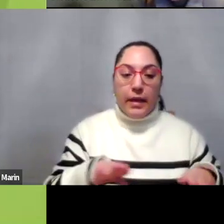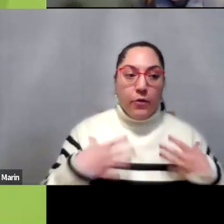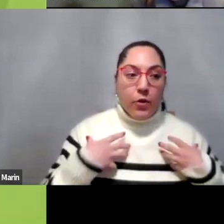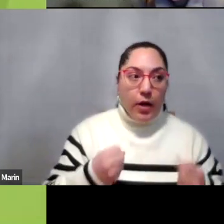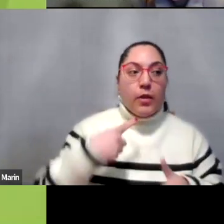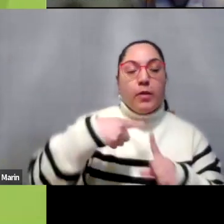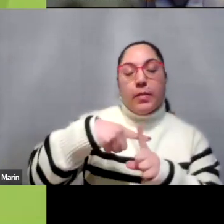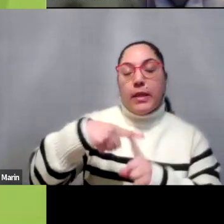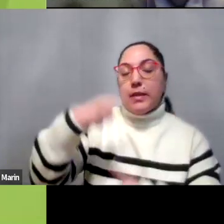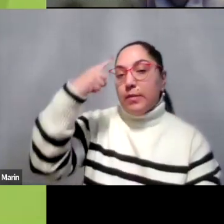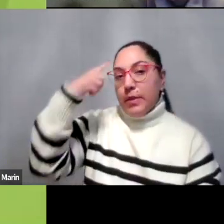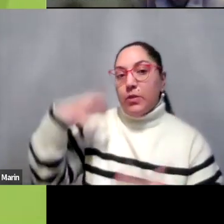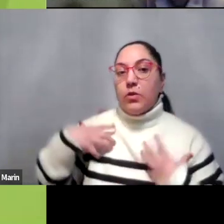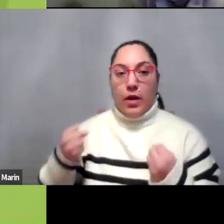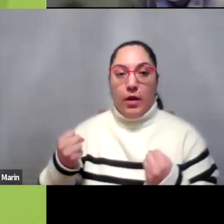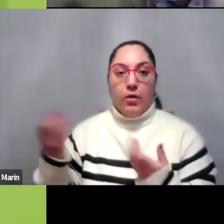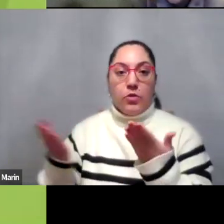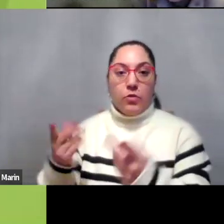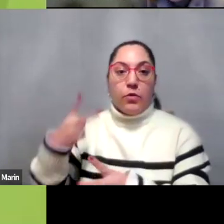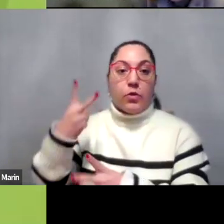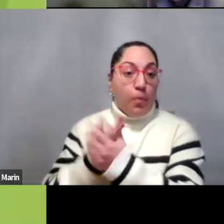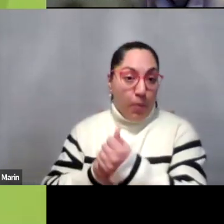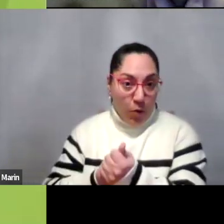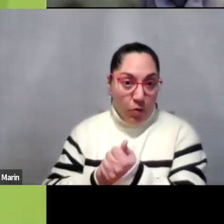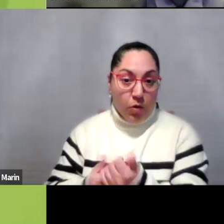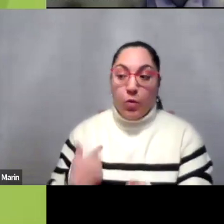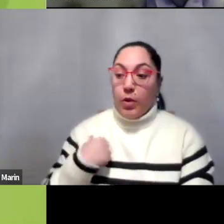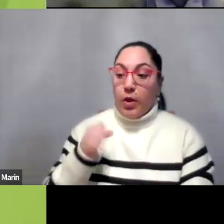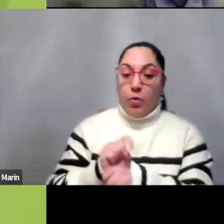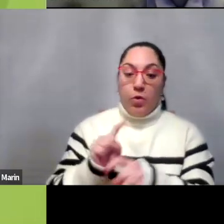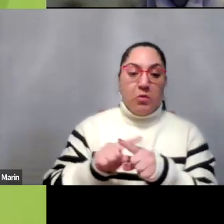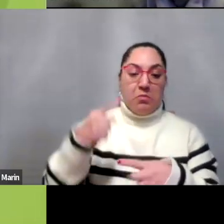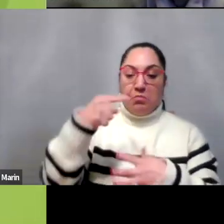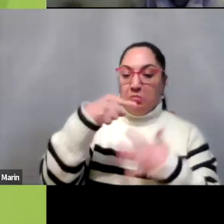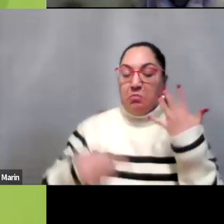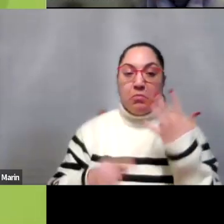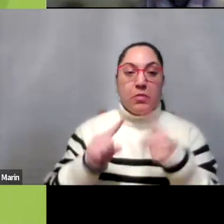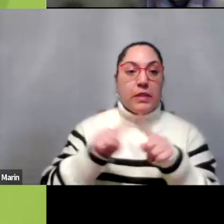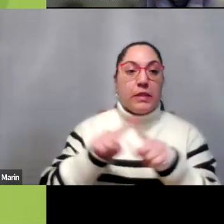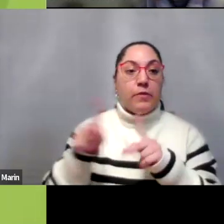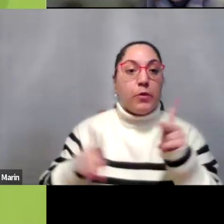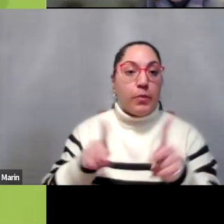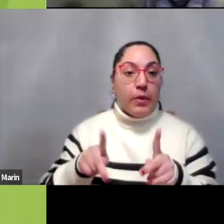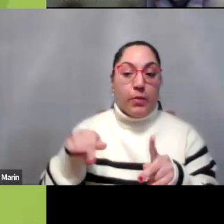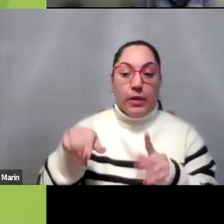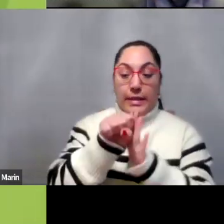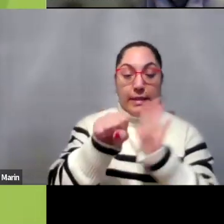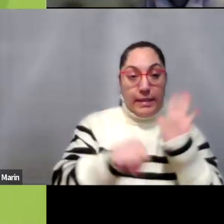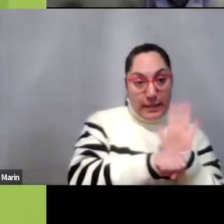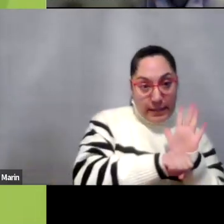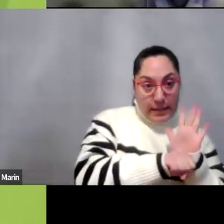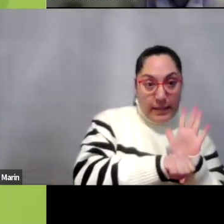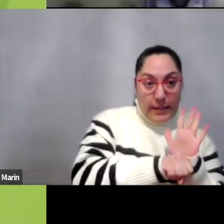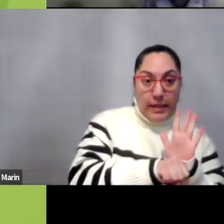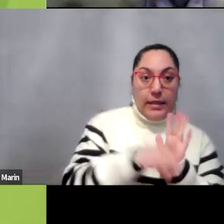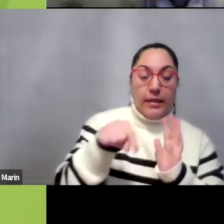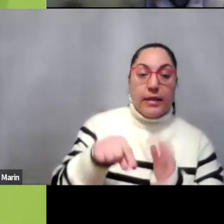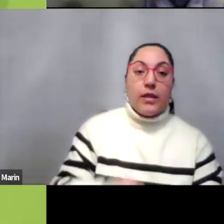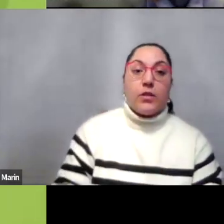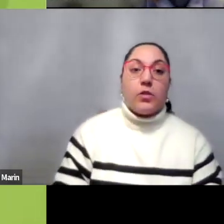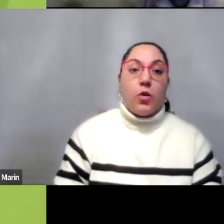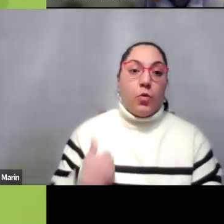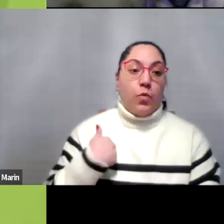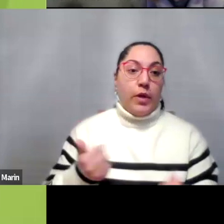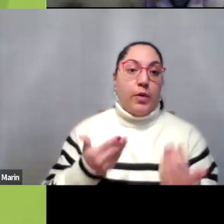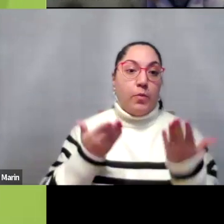health services. We work with a variety of contractors and we have in the state and the county, and for a lot of providers that